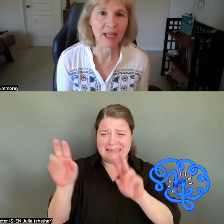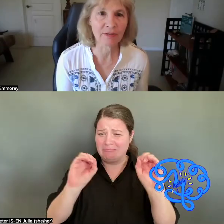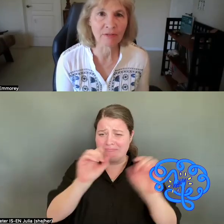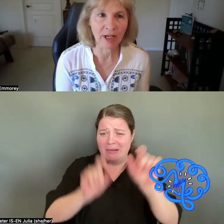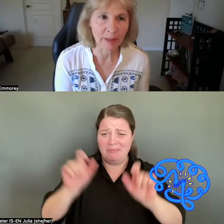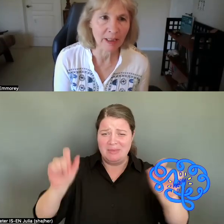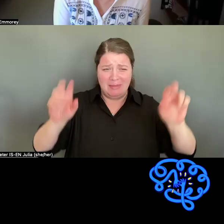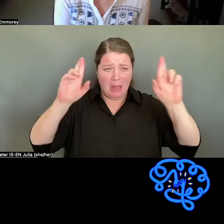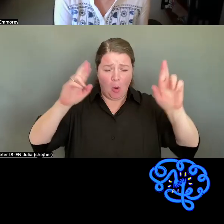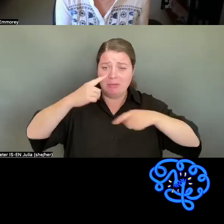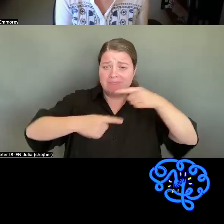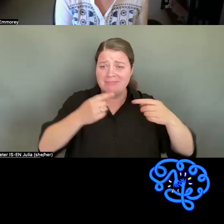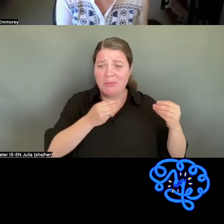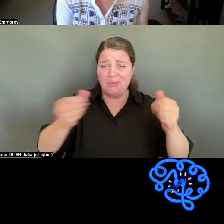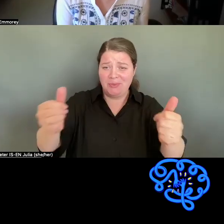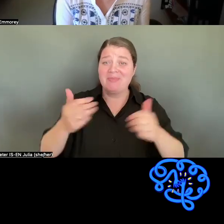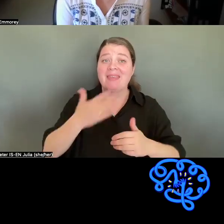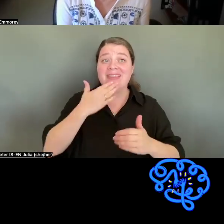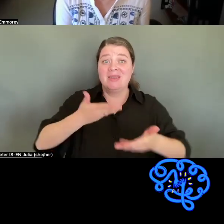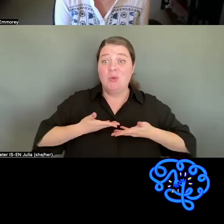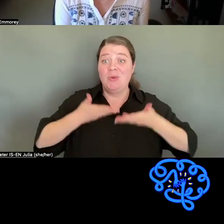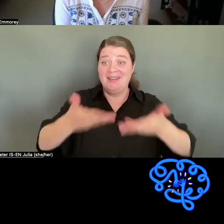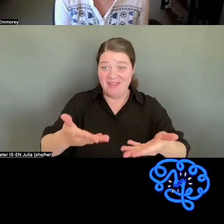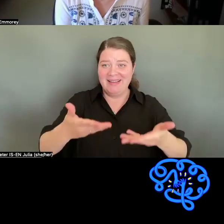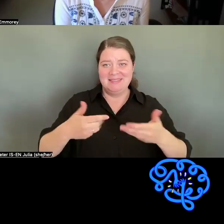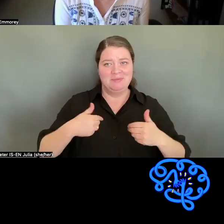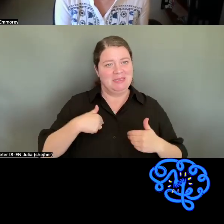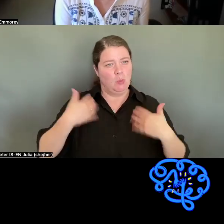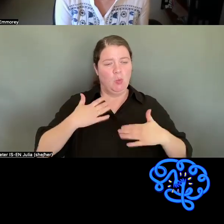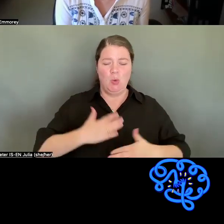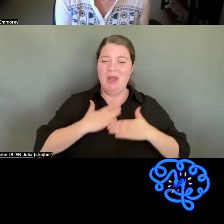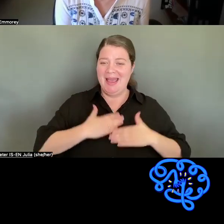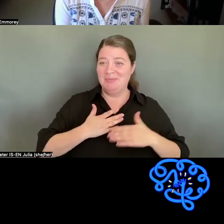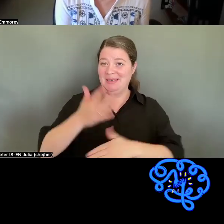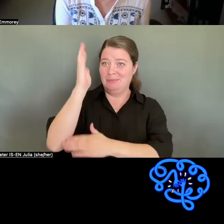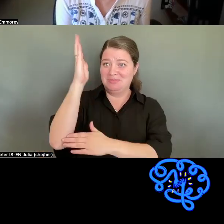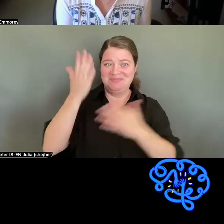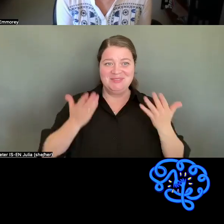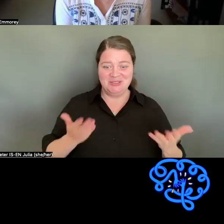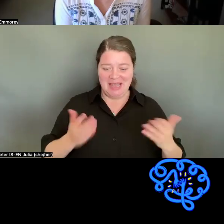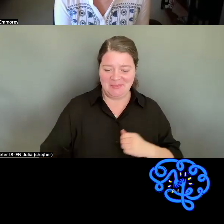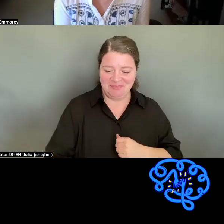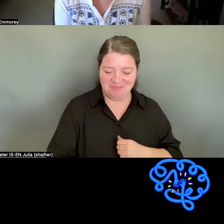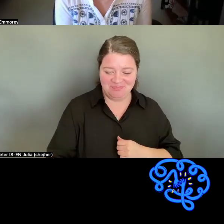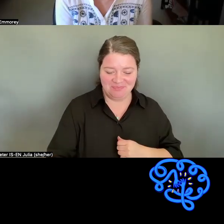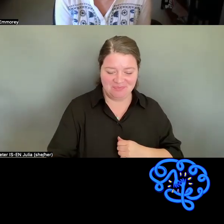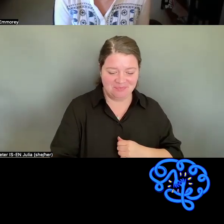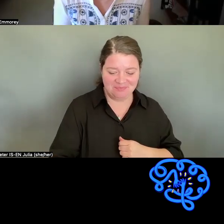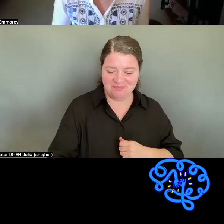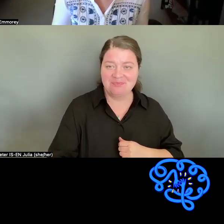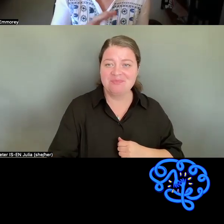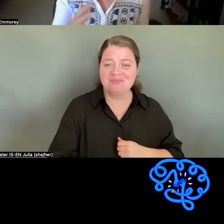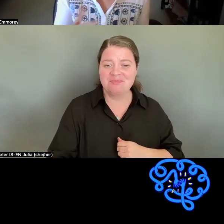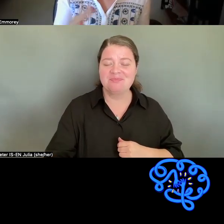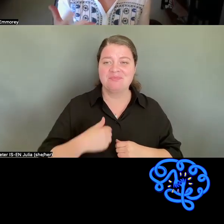So thanks for inviting me. I'm really happy to be part of this seminar series. And what I'm going to talk about today is